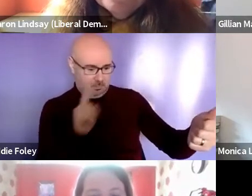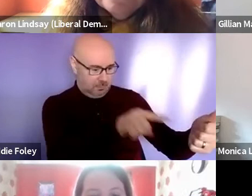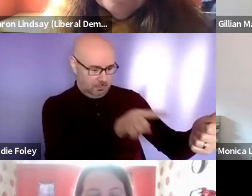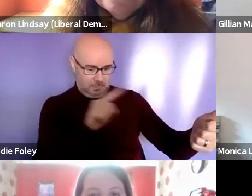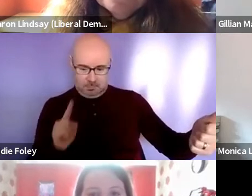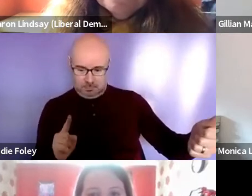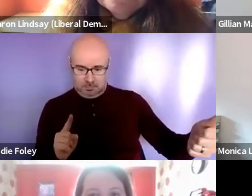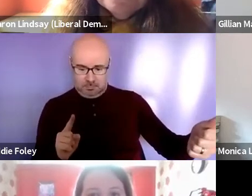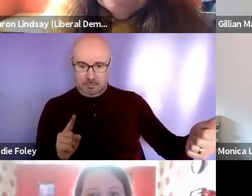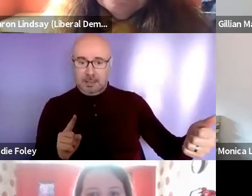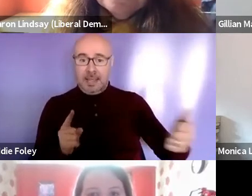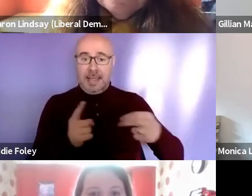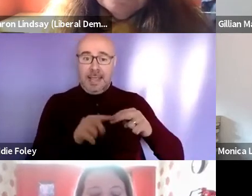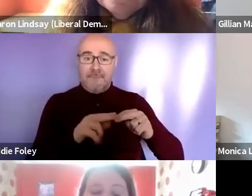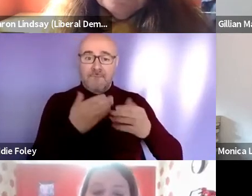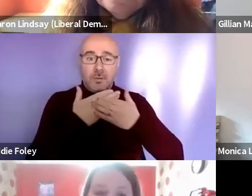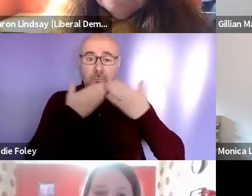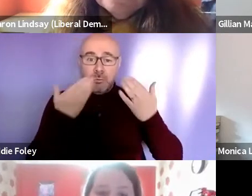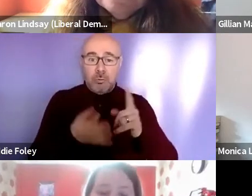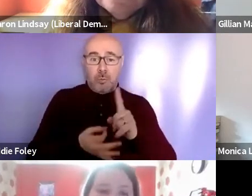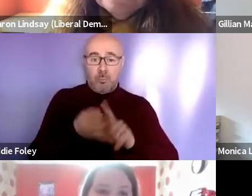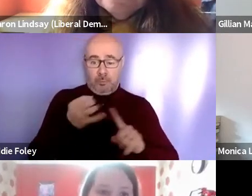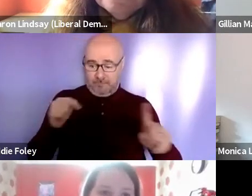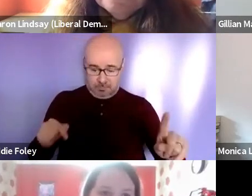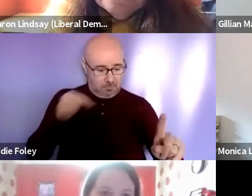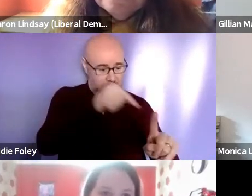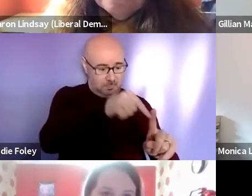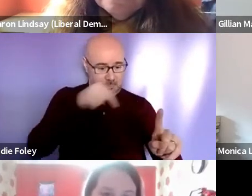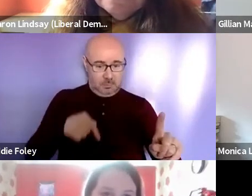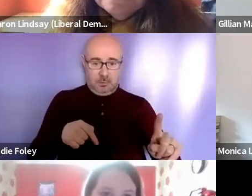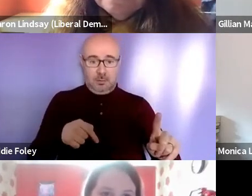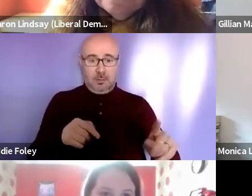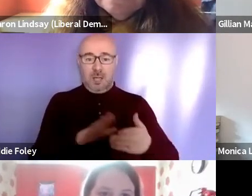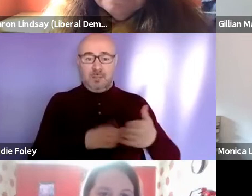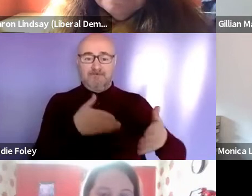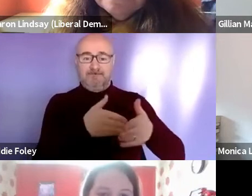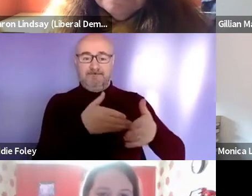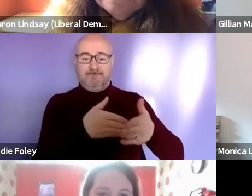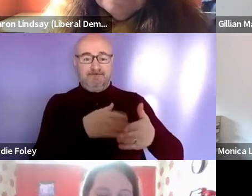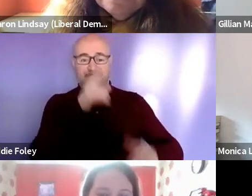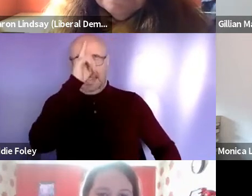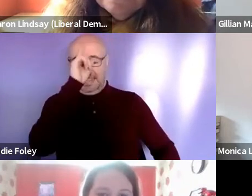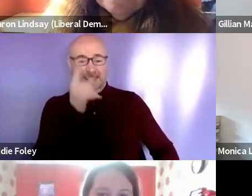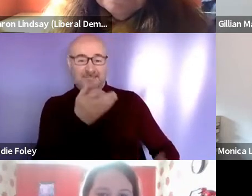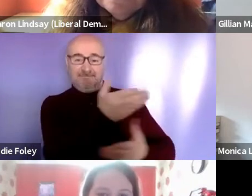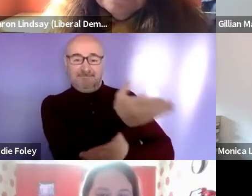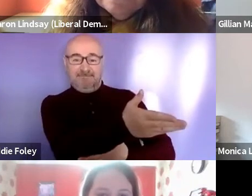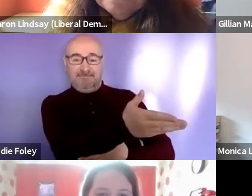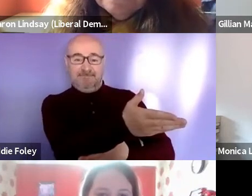hurdle in the first place. People with access needs coming into